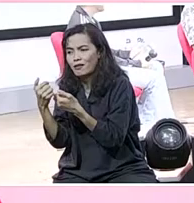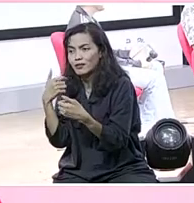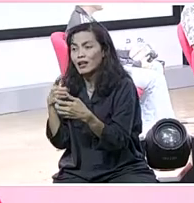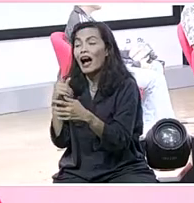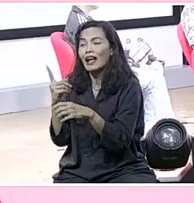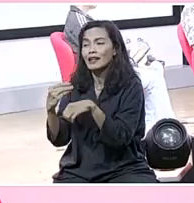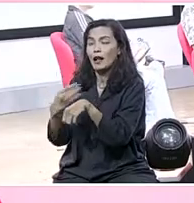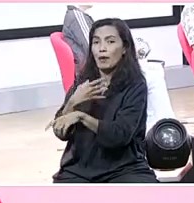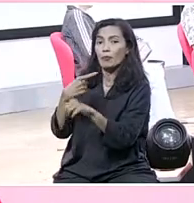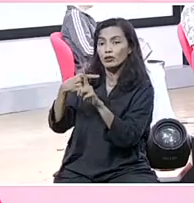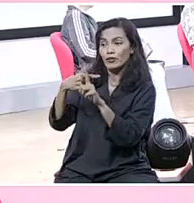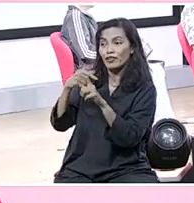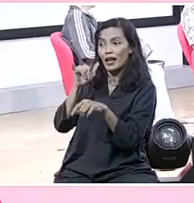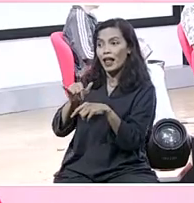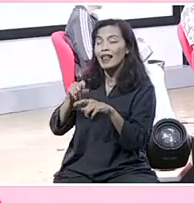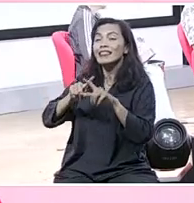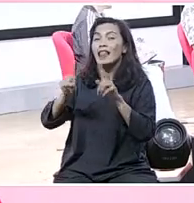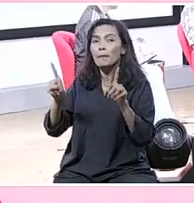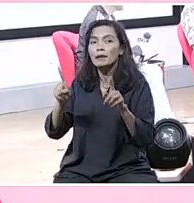but it's like